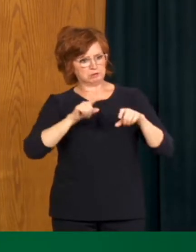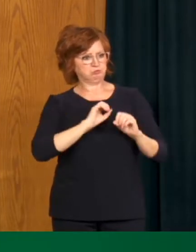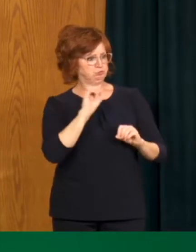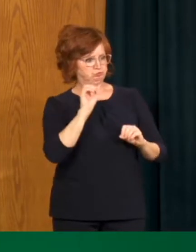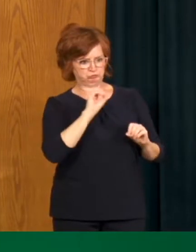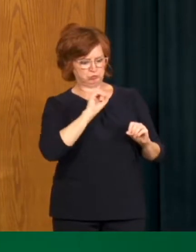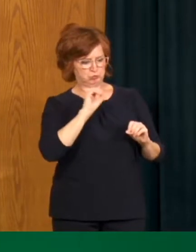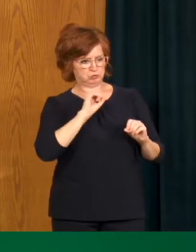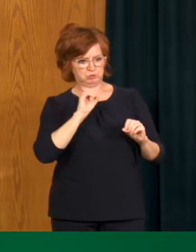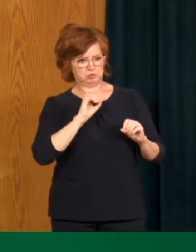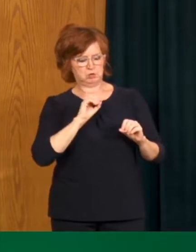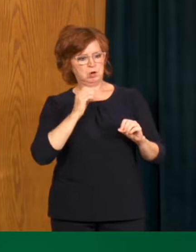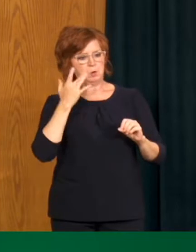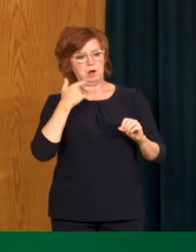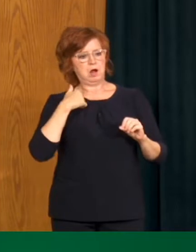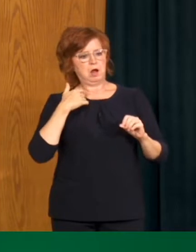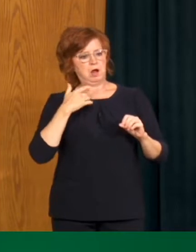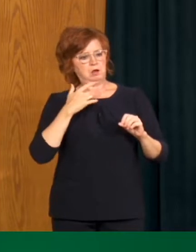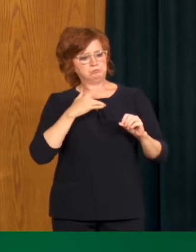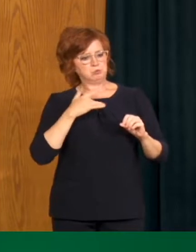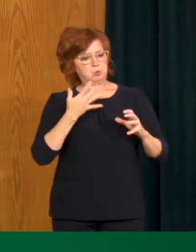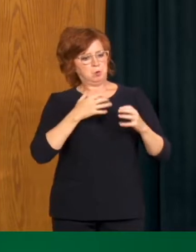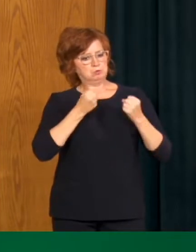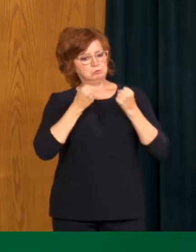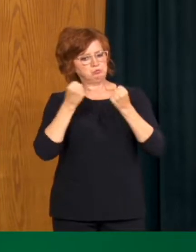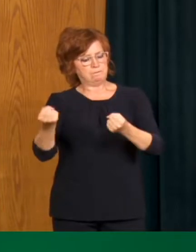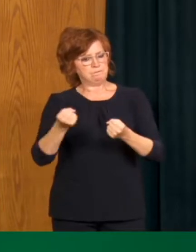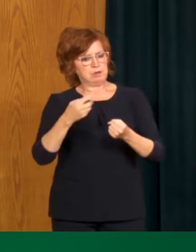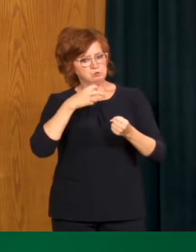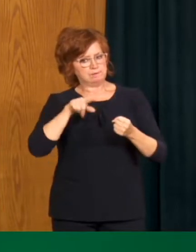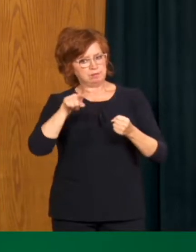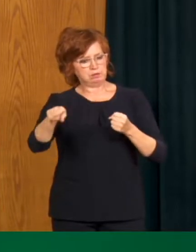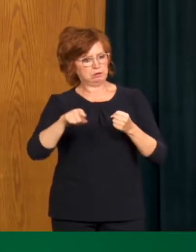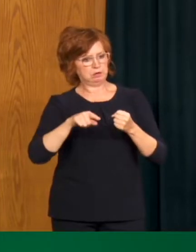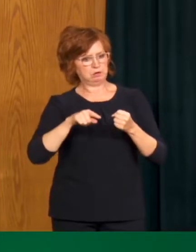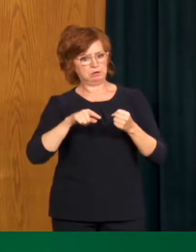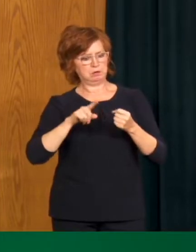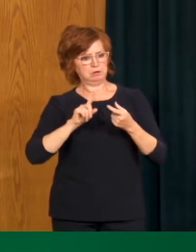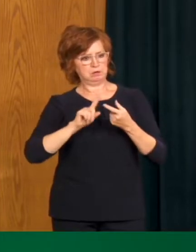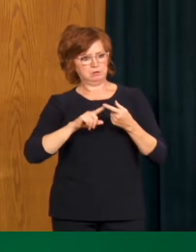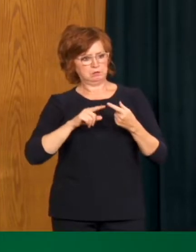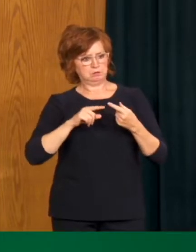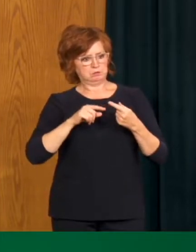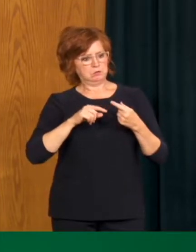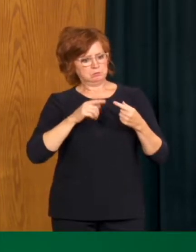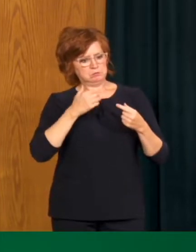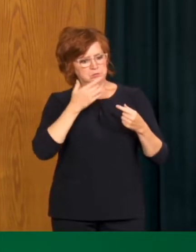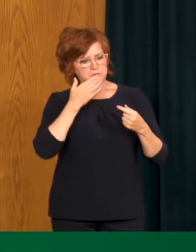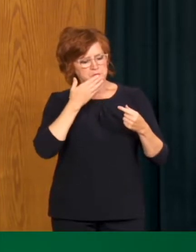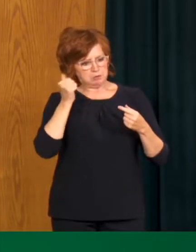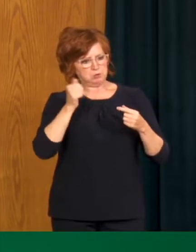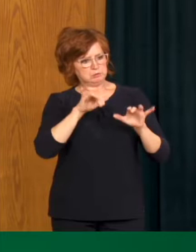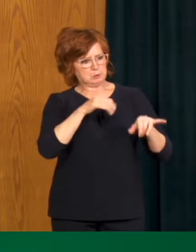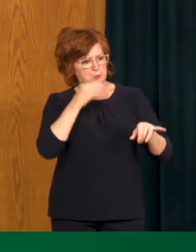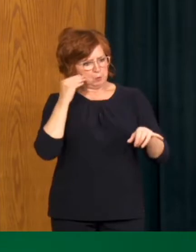think it's safer for them to stay at home. They're wondering when a testing site will come to them and if that's going to happen.